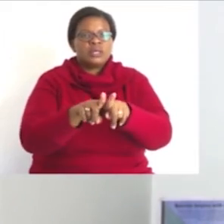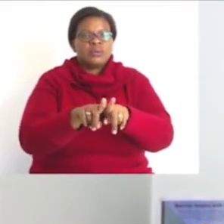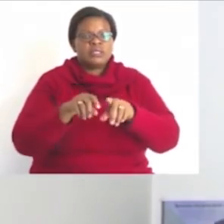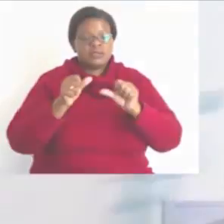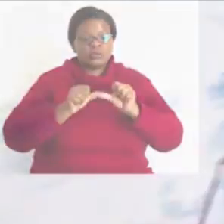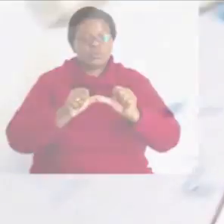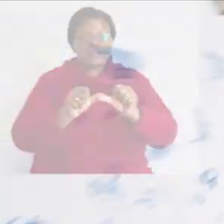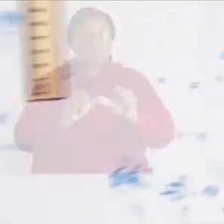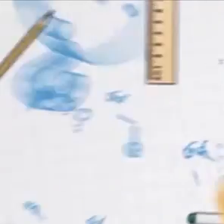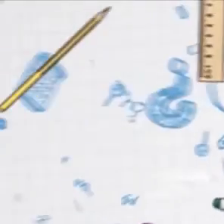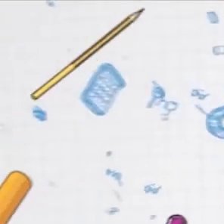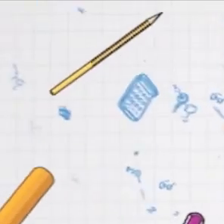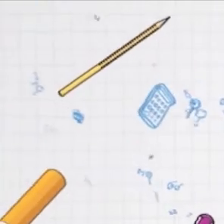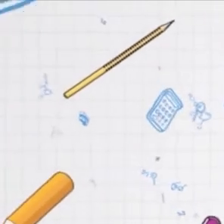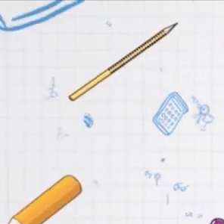be back.